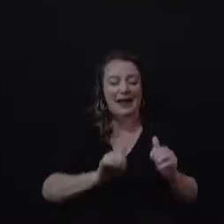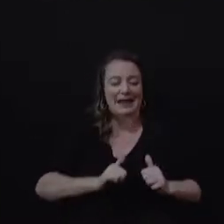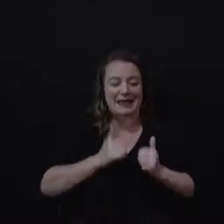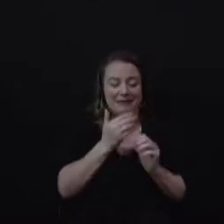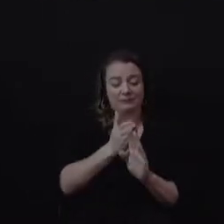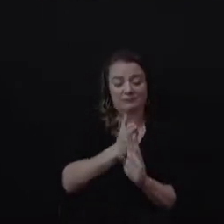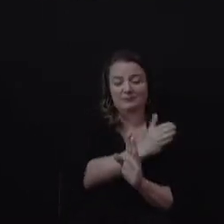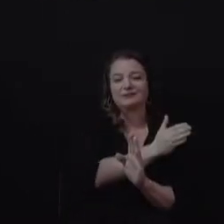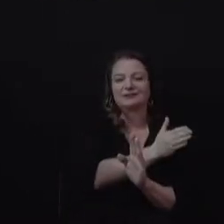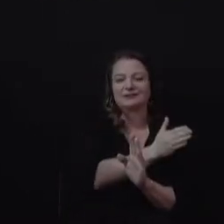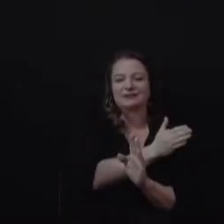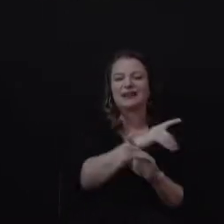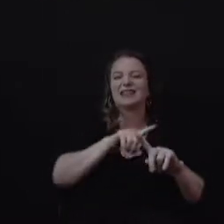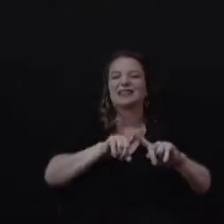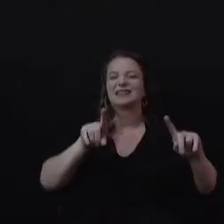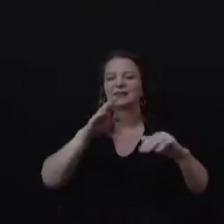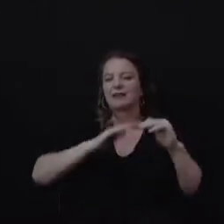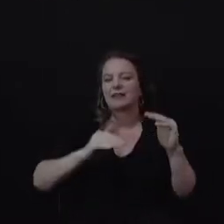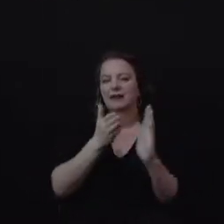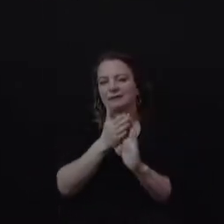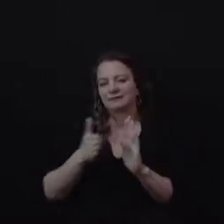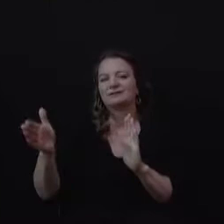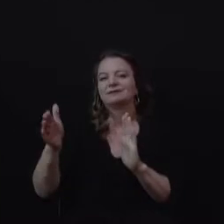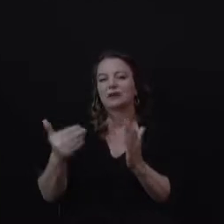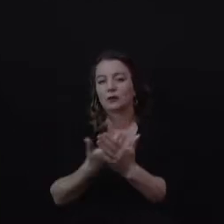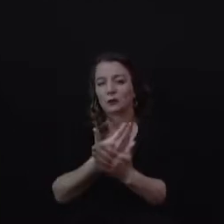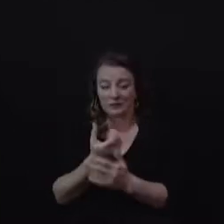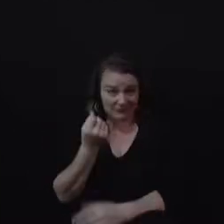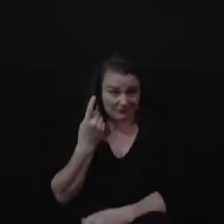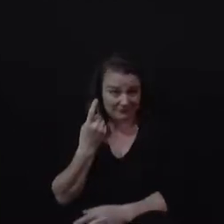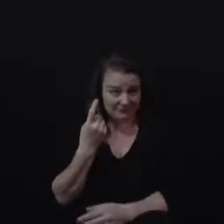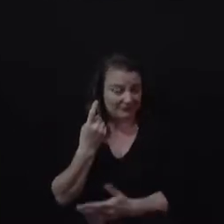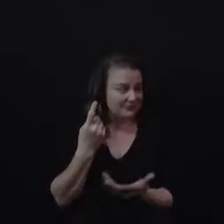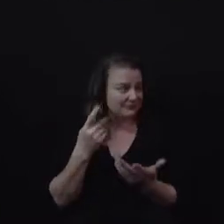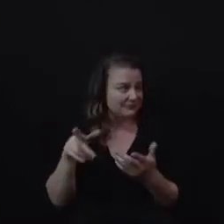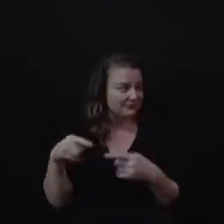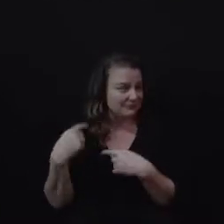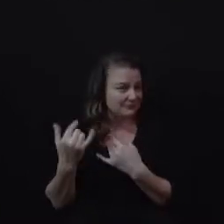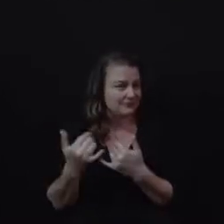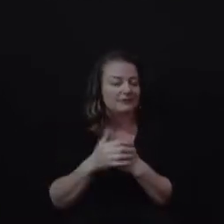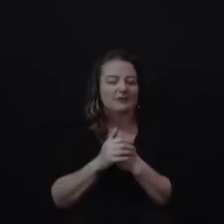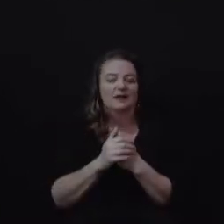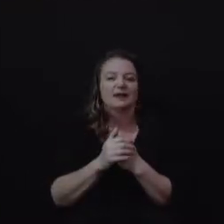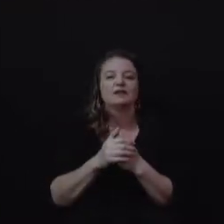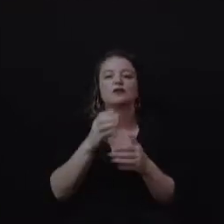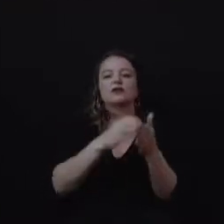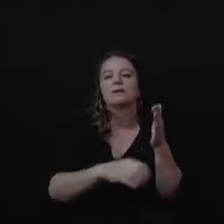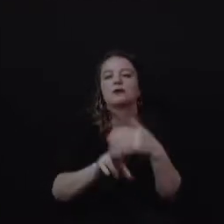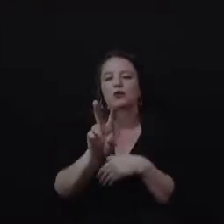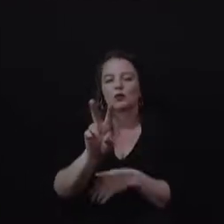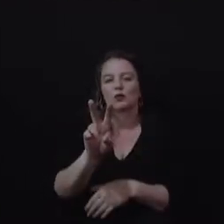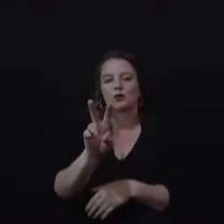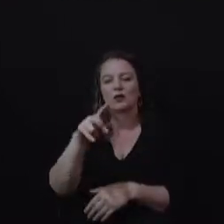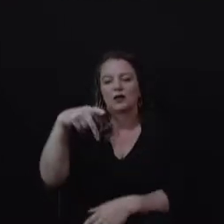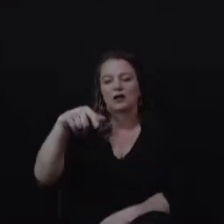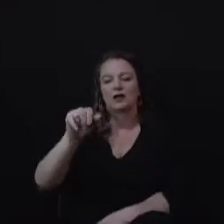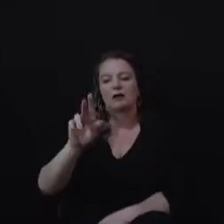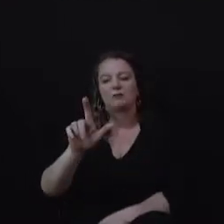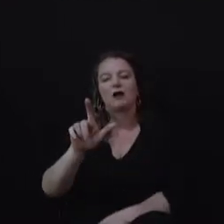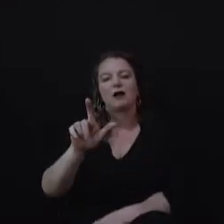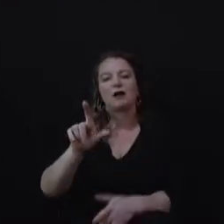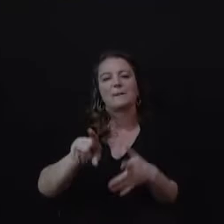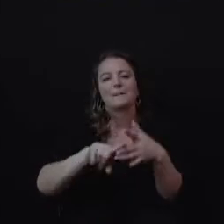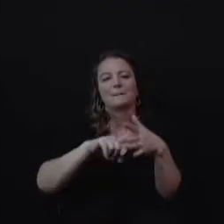life that was different than his new life. Are you guys still with me? So here in chapter 2, Paul begins